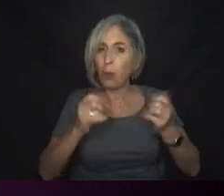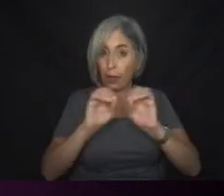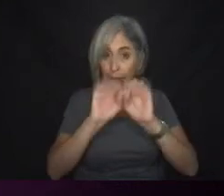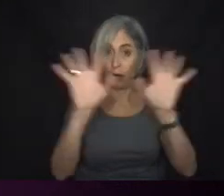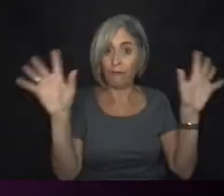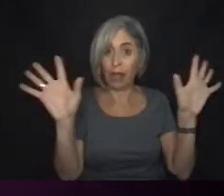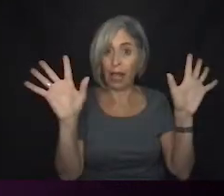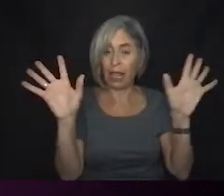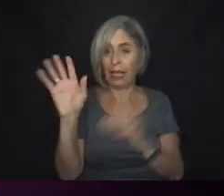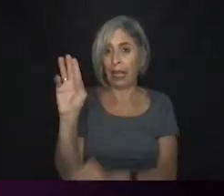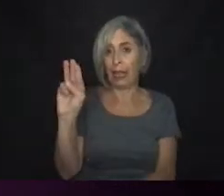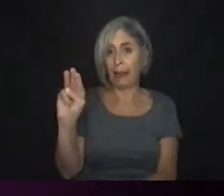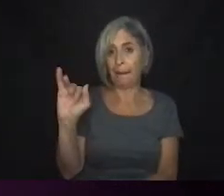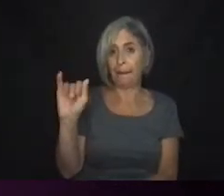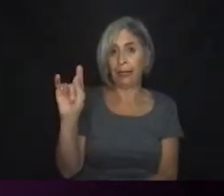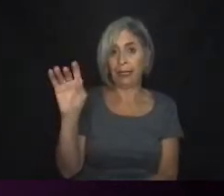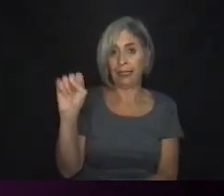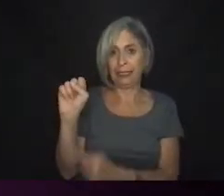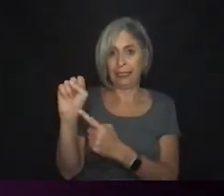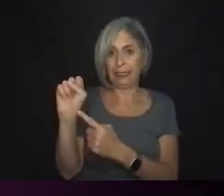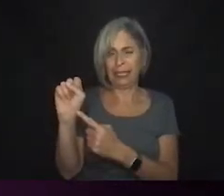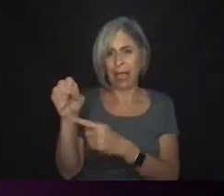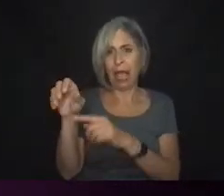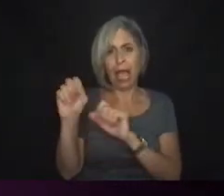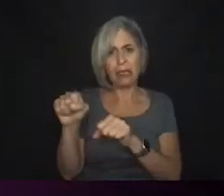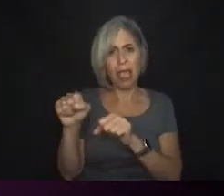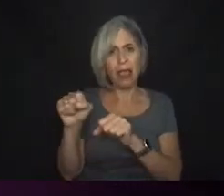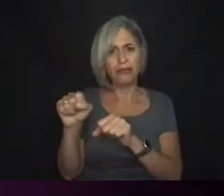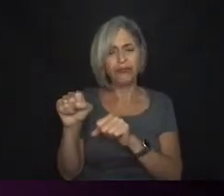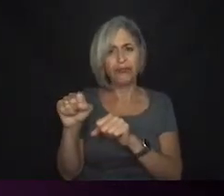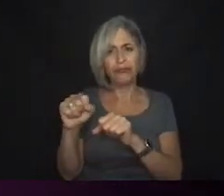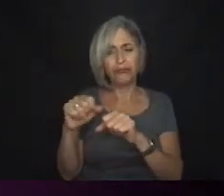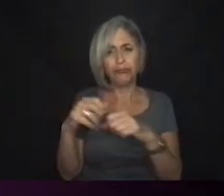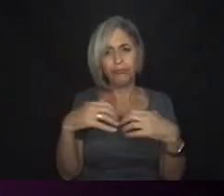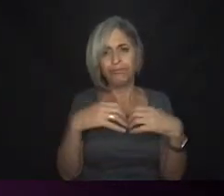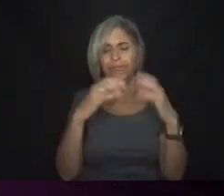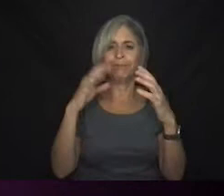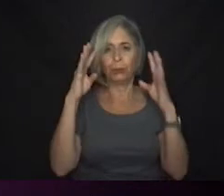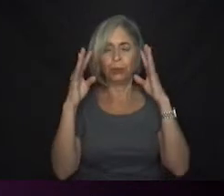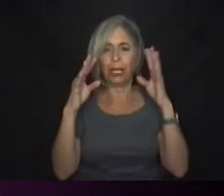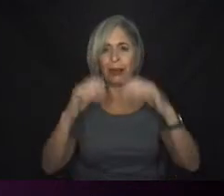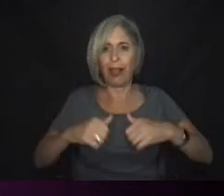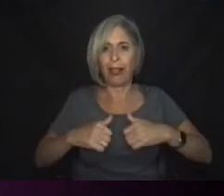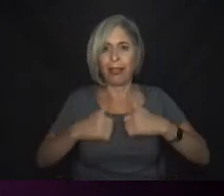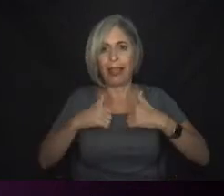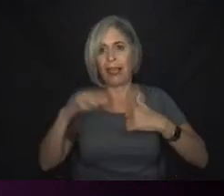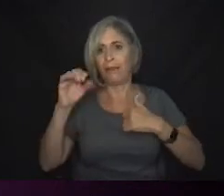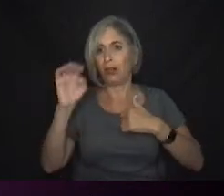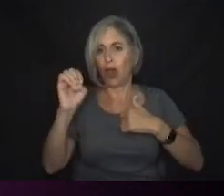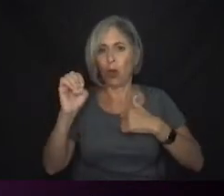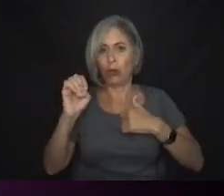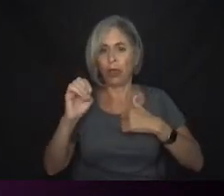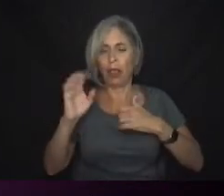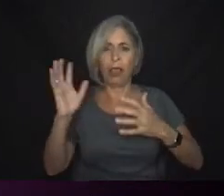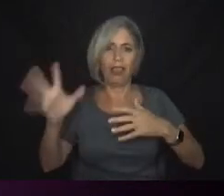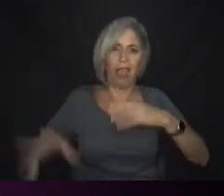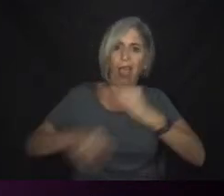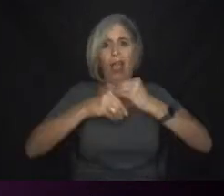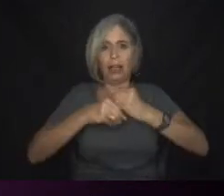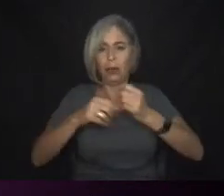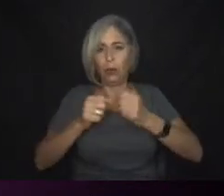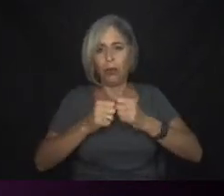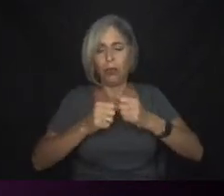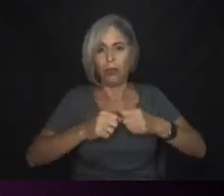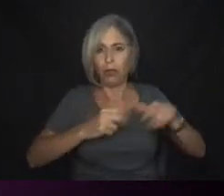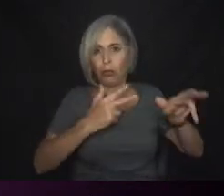clarify minutes here because believe me, I could just build an app here, like live code, demo something, and then slam it with like load